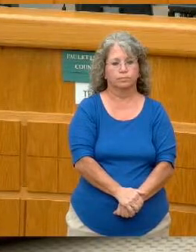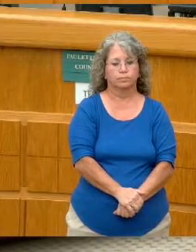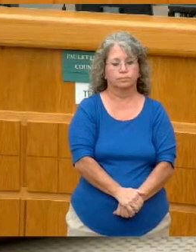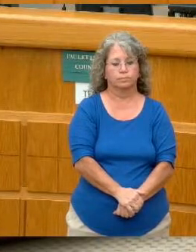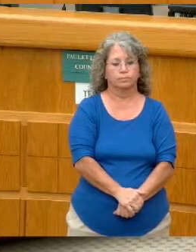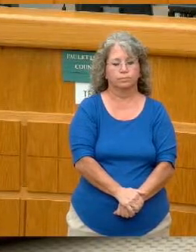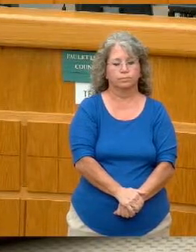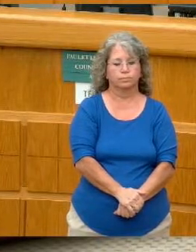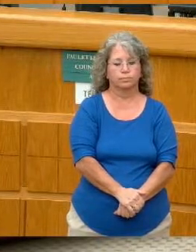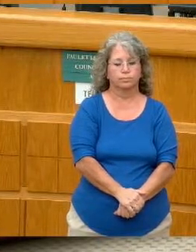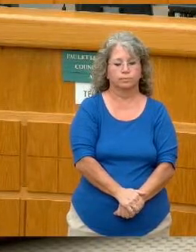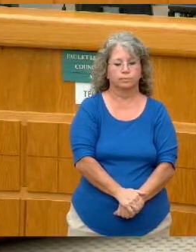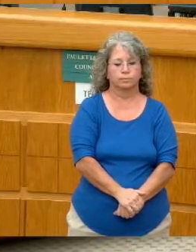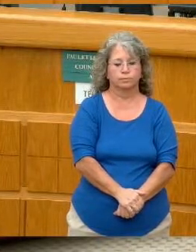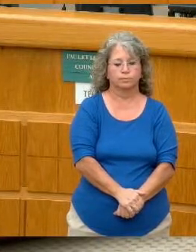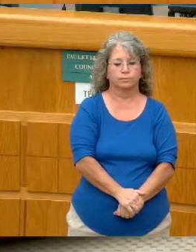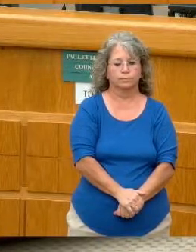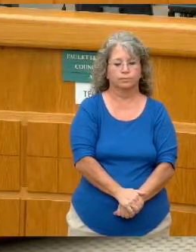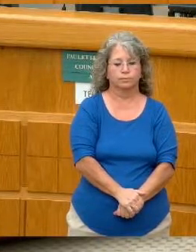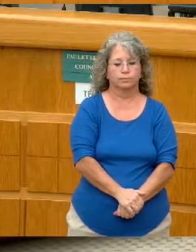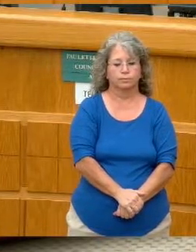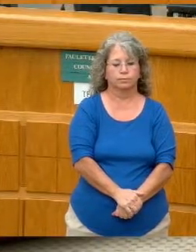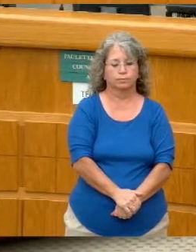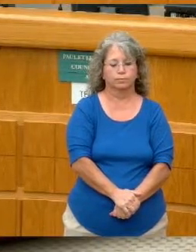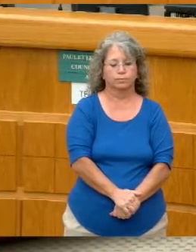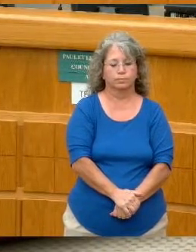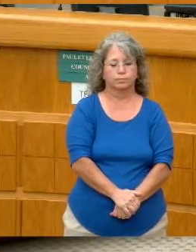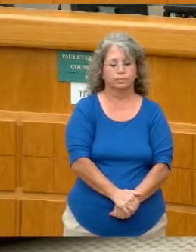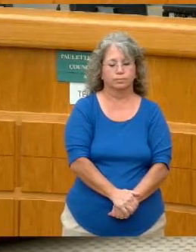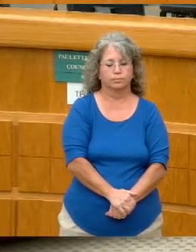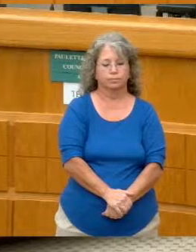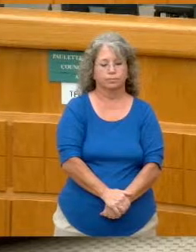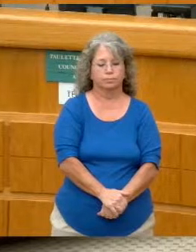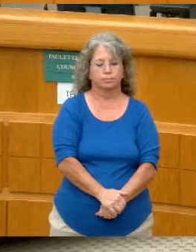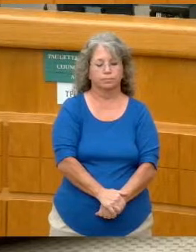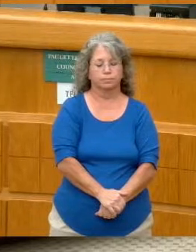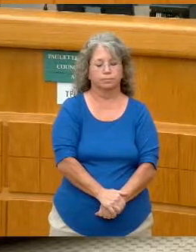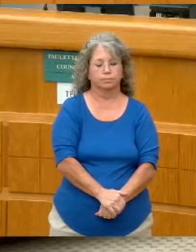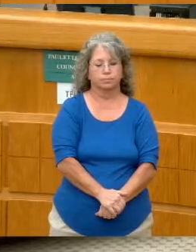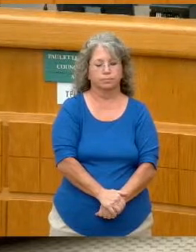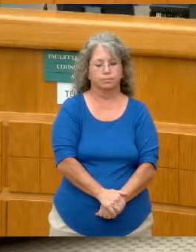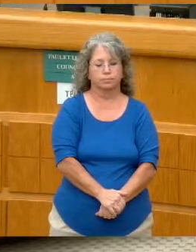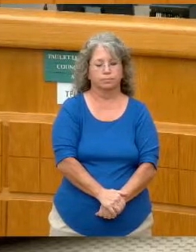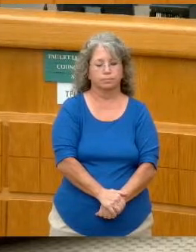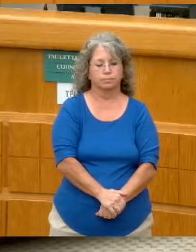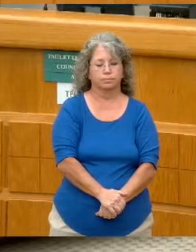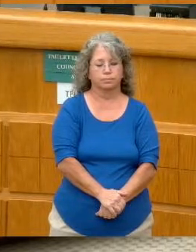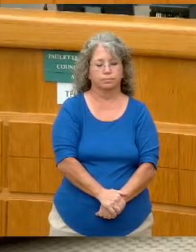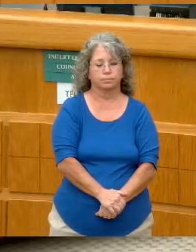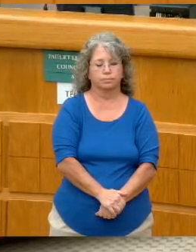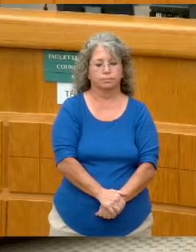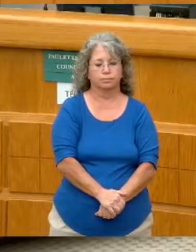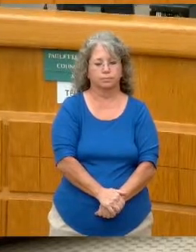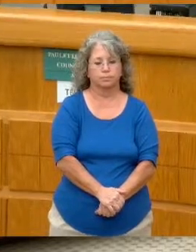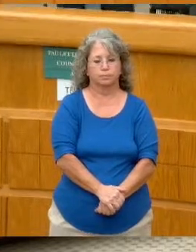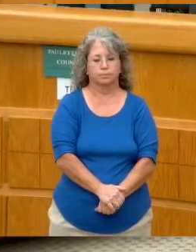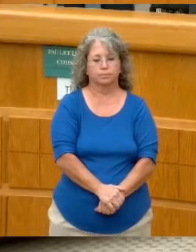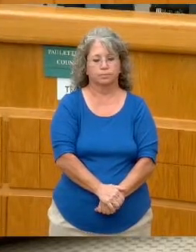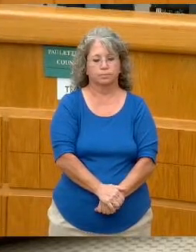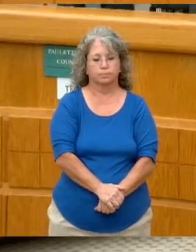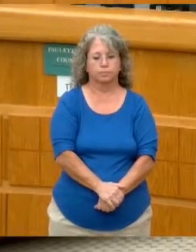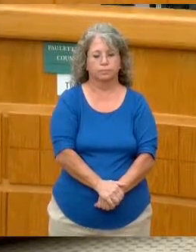9,356 pacientes se han recuperado por completo, 220 personas continúan en el hospital, 78 están en la unidad de cuidados